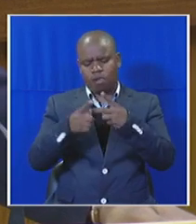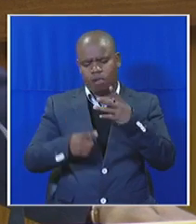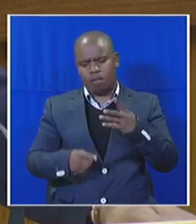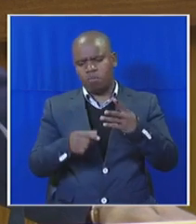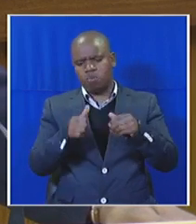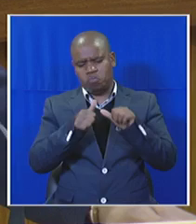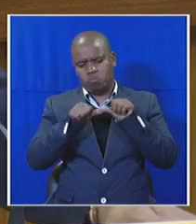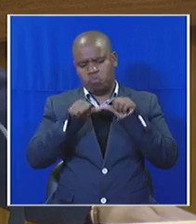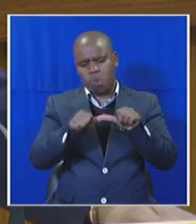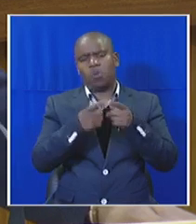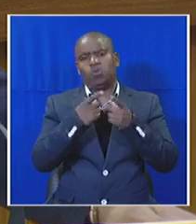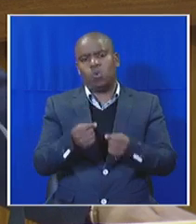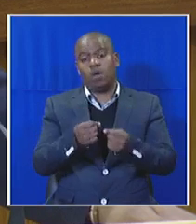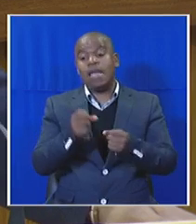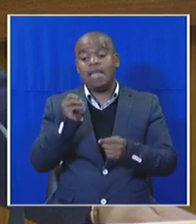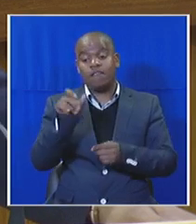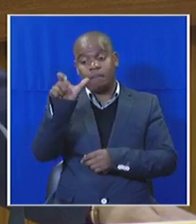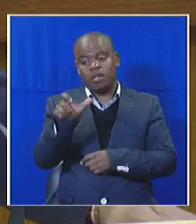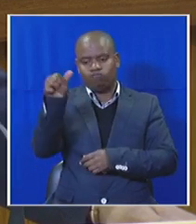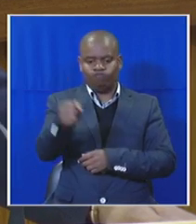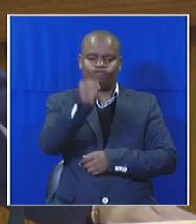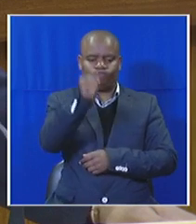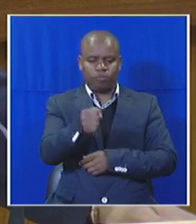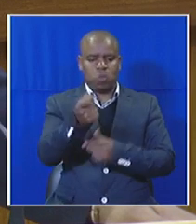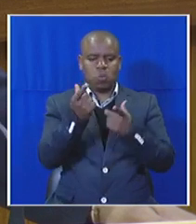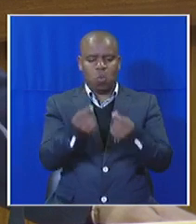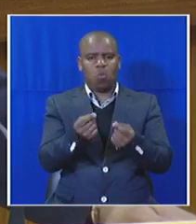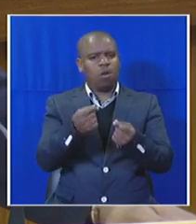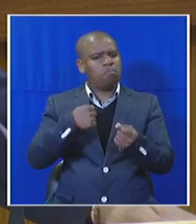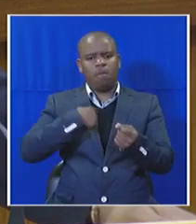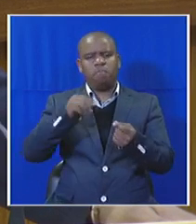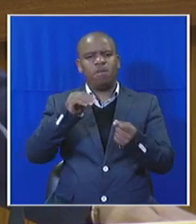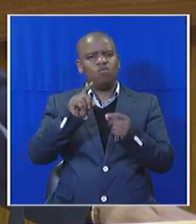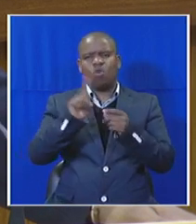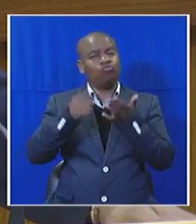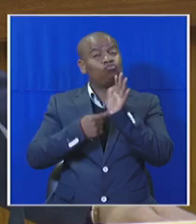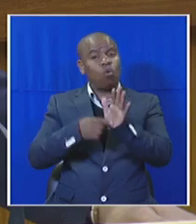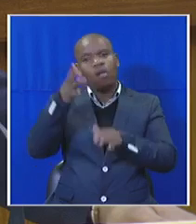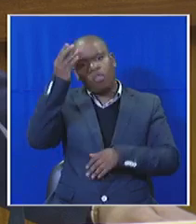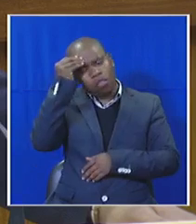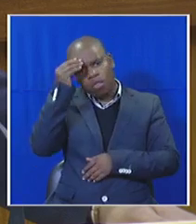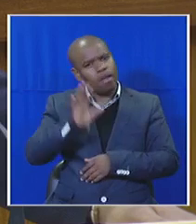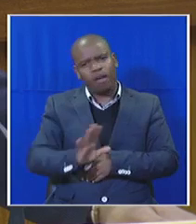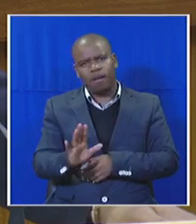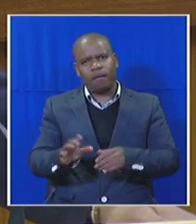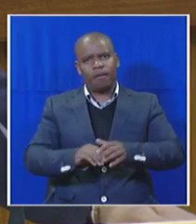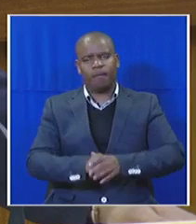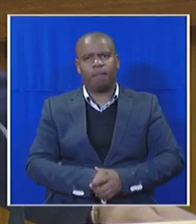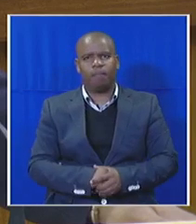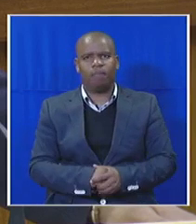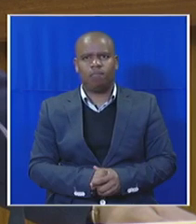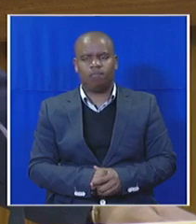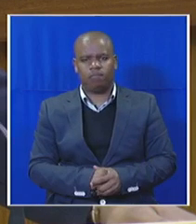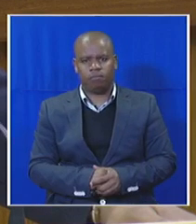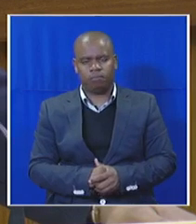if they are appointed to do so, is not naivety. It's not naive. It's